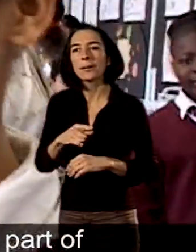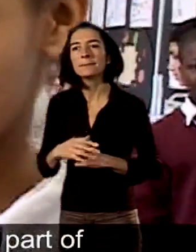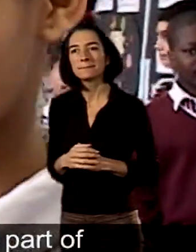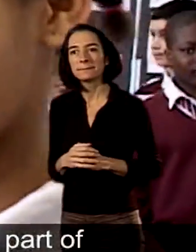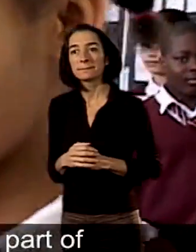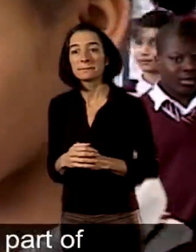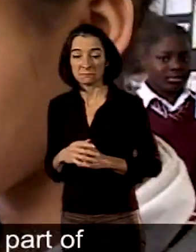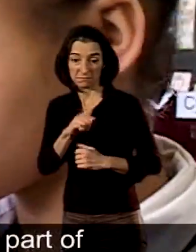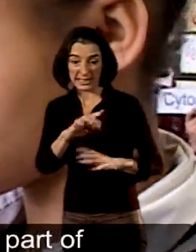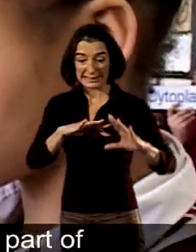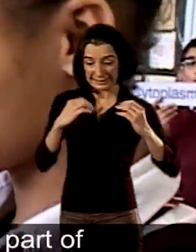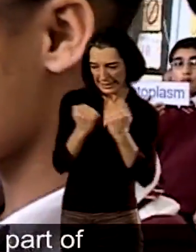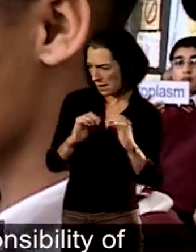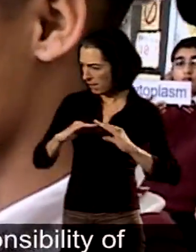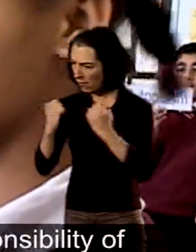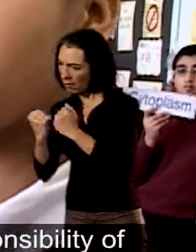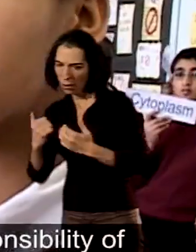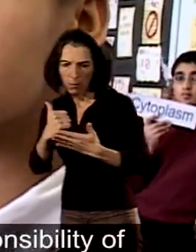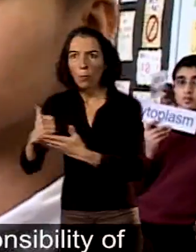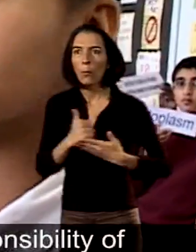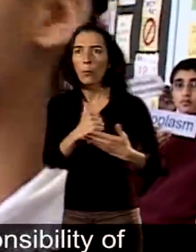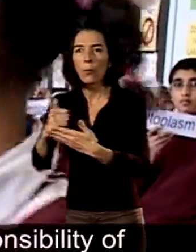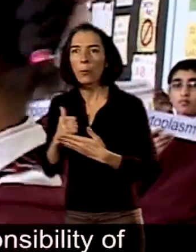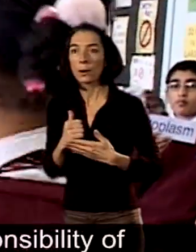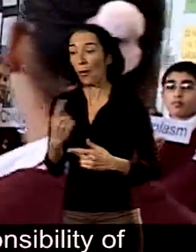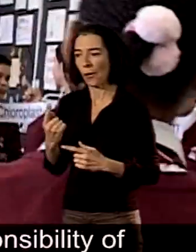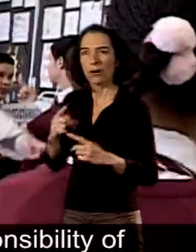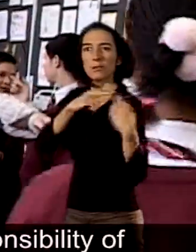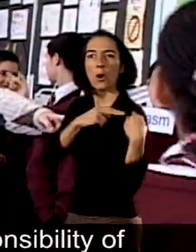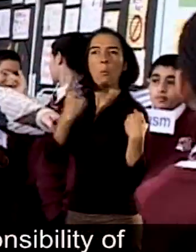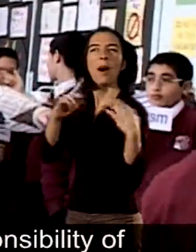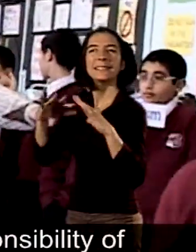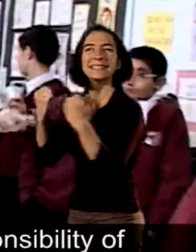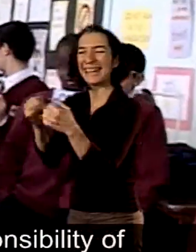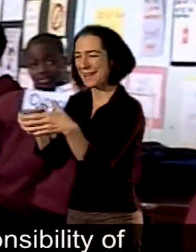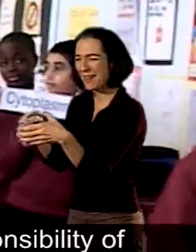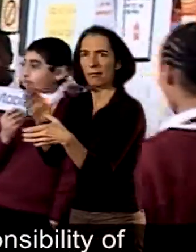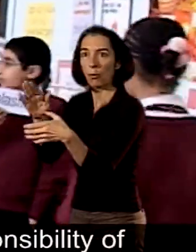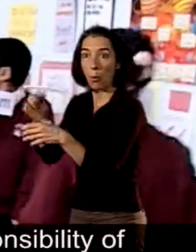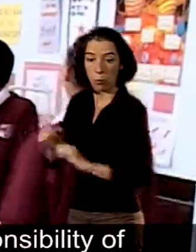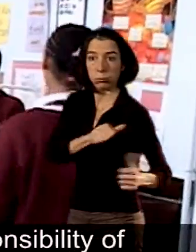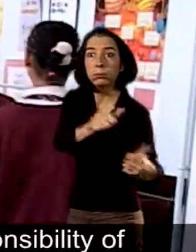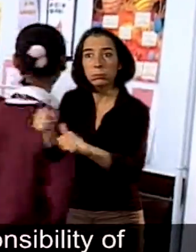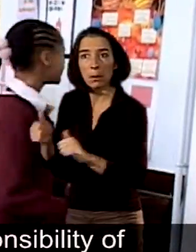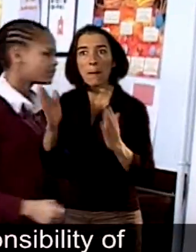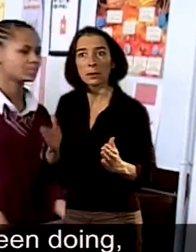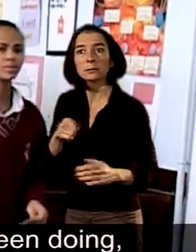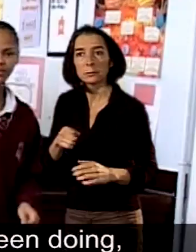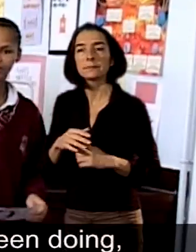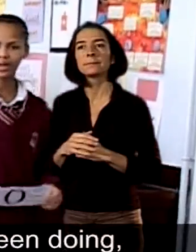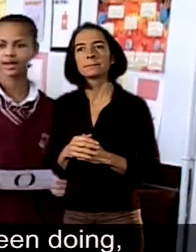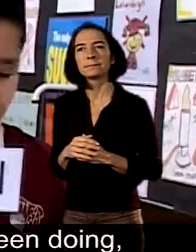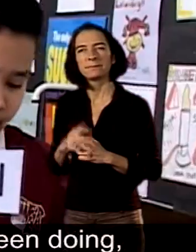and making sure that their teams support inclusion, that it's not just the responsibility of one team. I think it's also been about